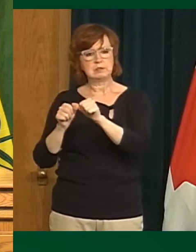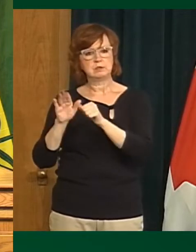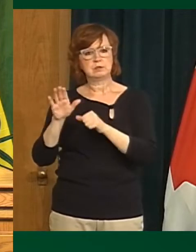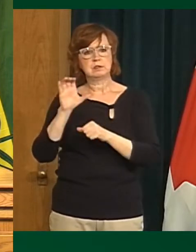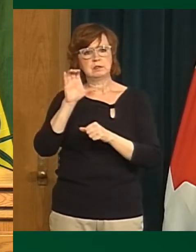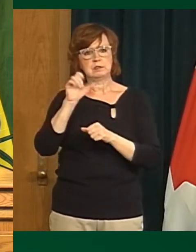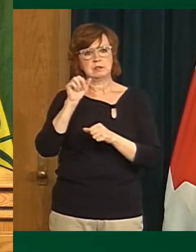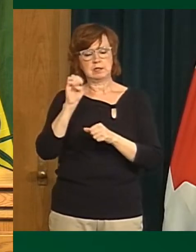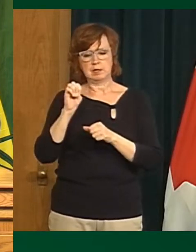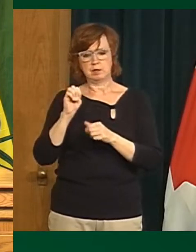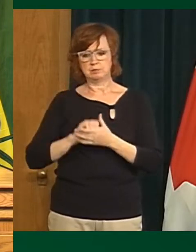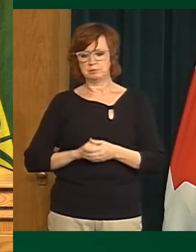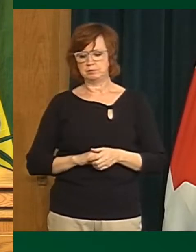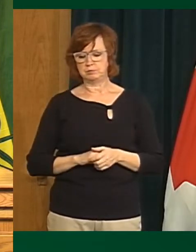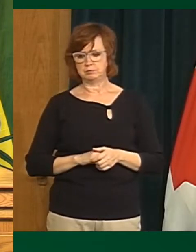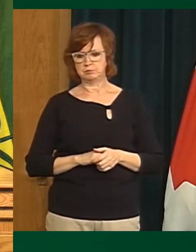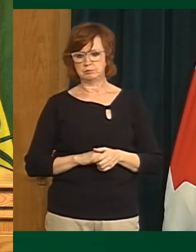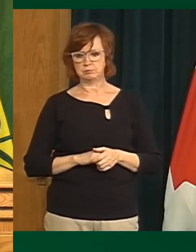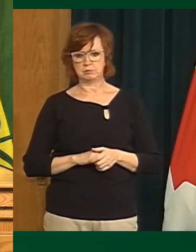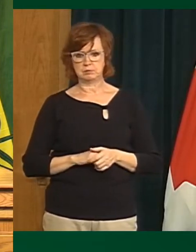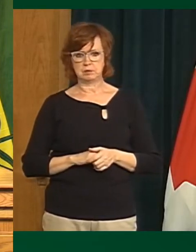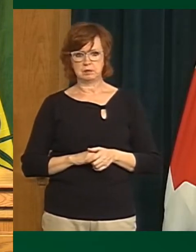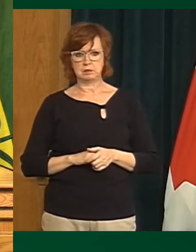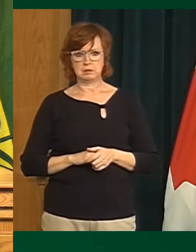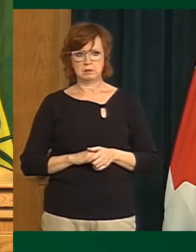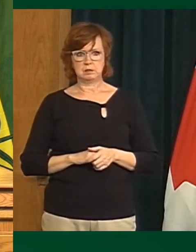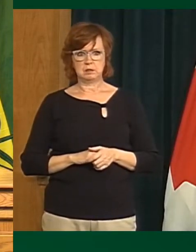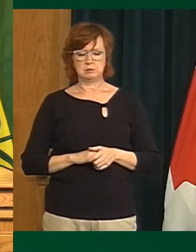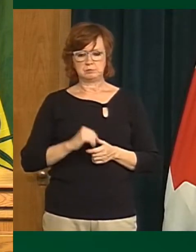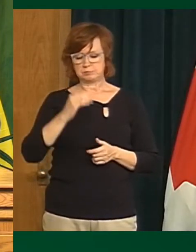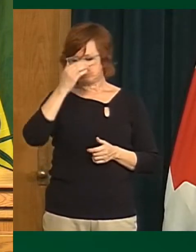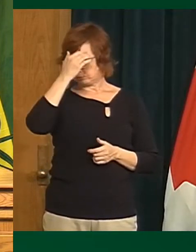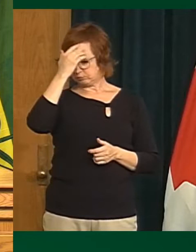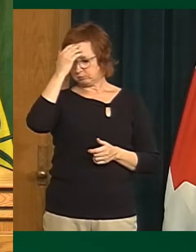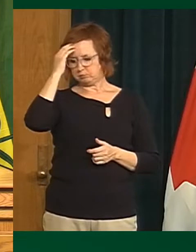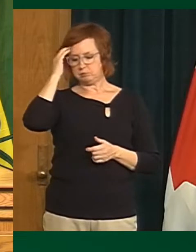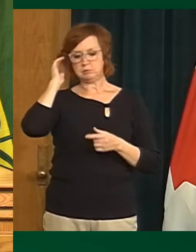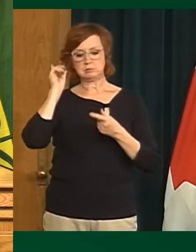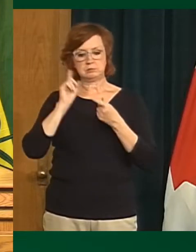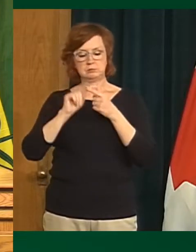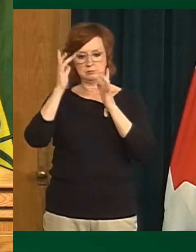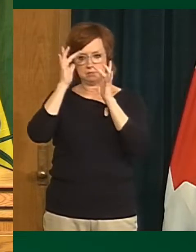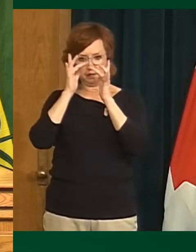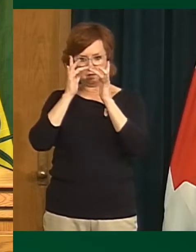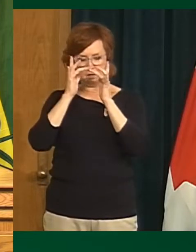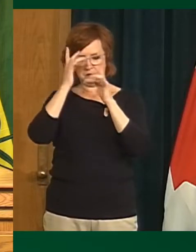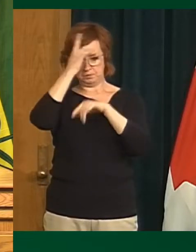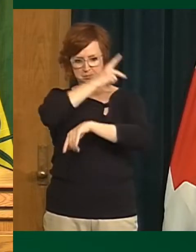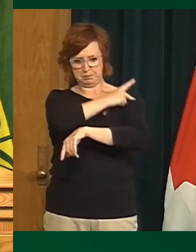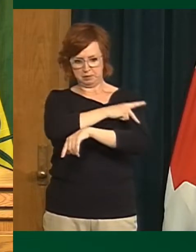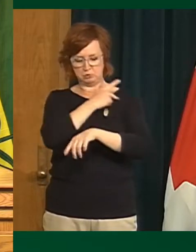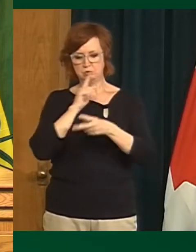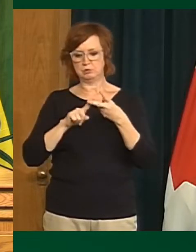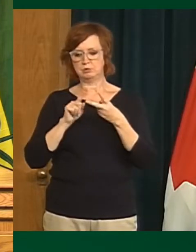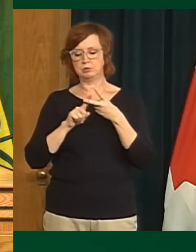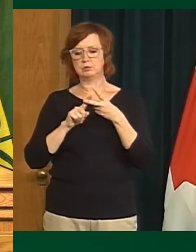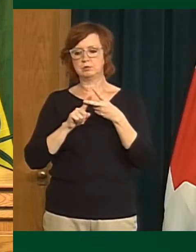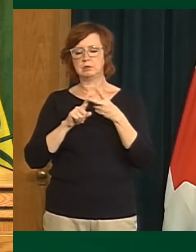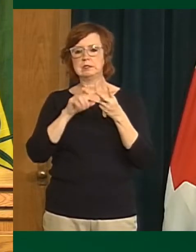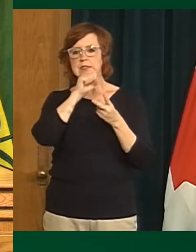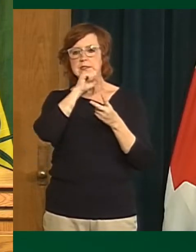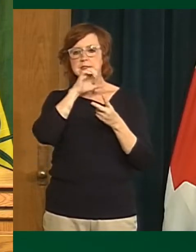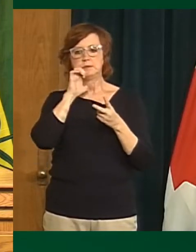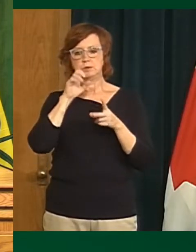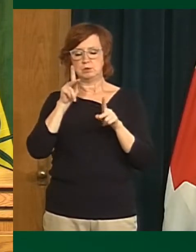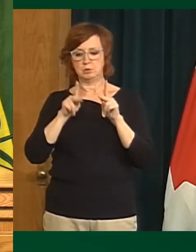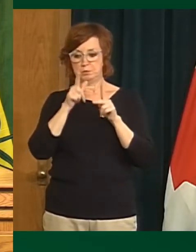and residents of long-term care, as well as patients coming into the facilities, we'll also be looking at what's happening with COVID to ensure that our